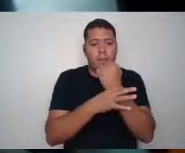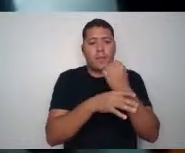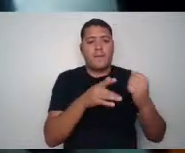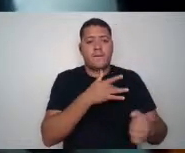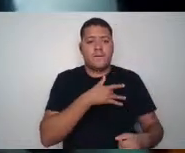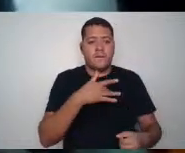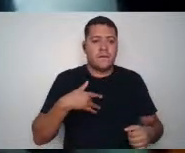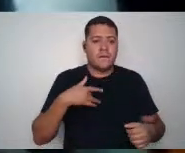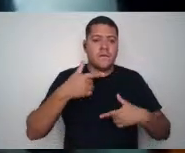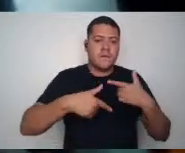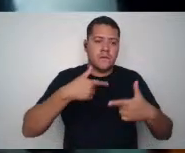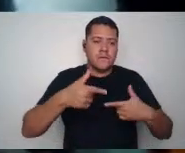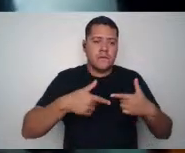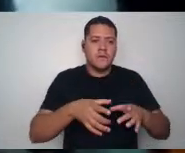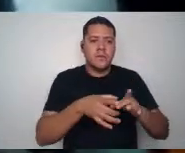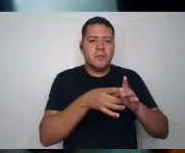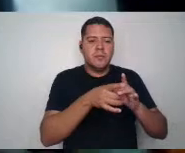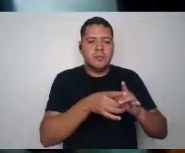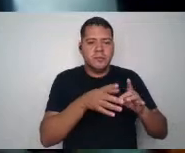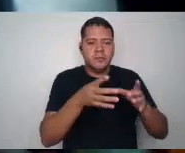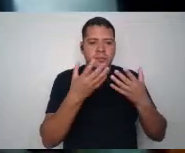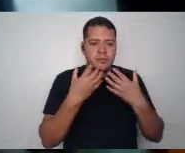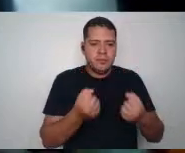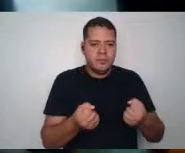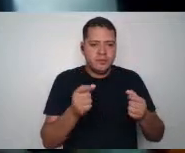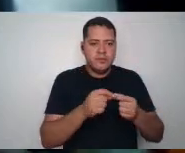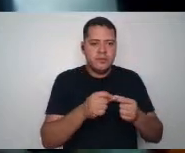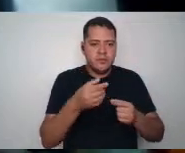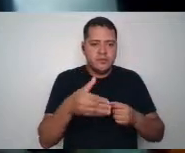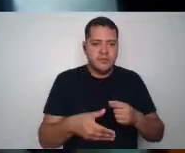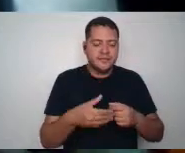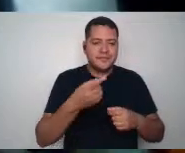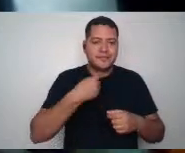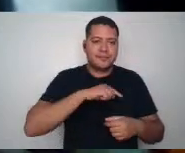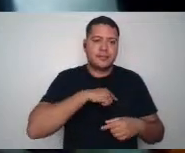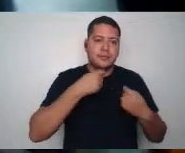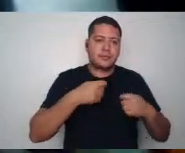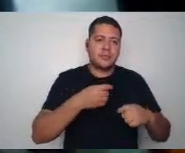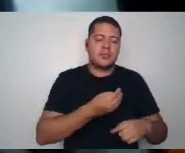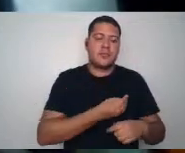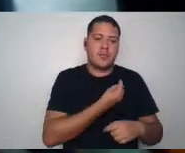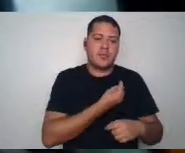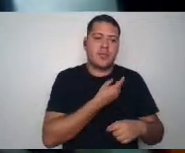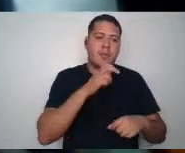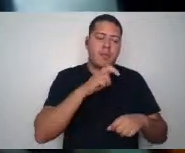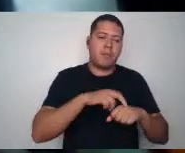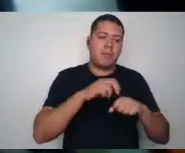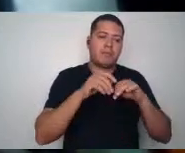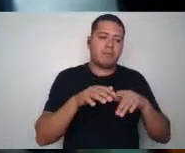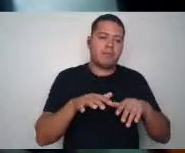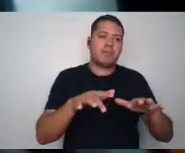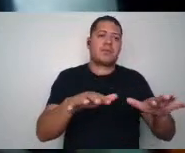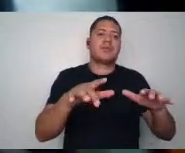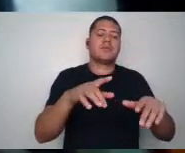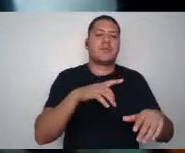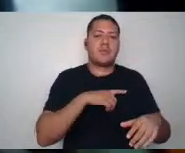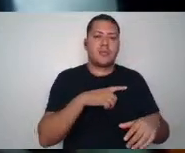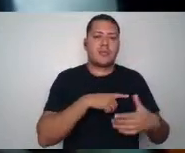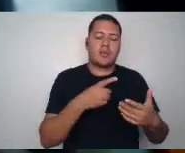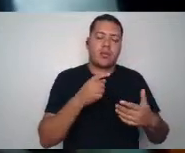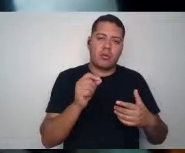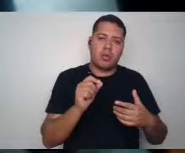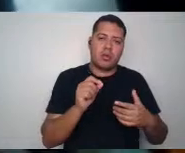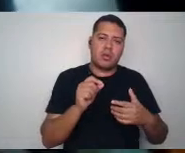Of course, that security at work is very important. And while we are living in a